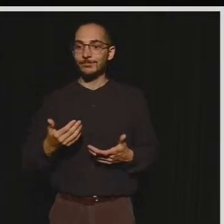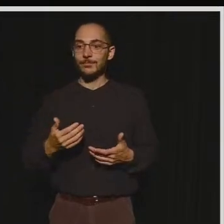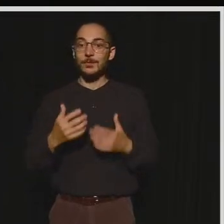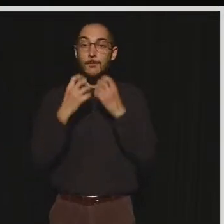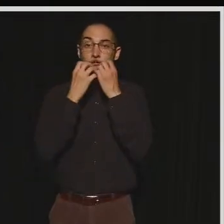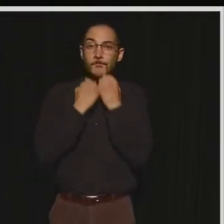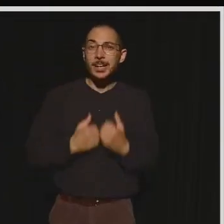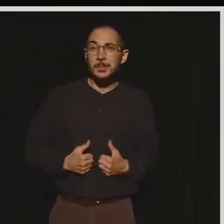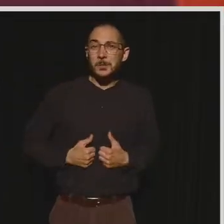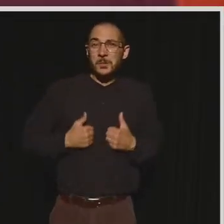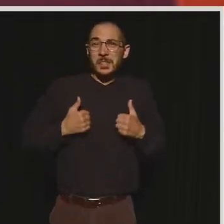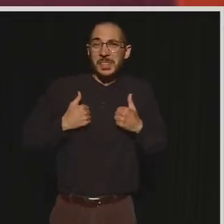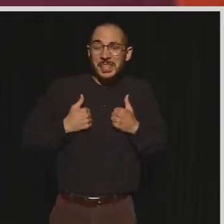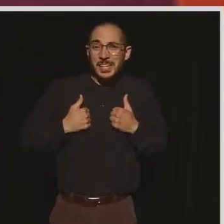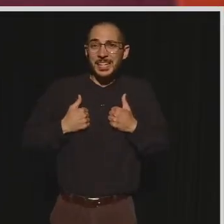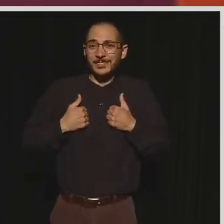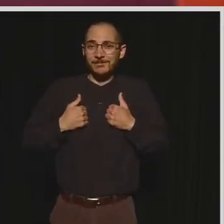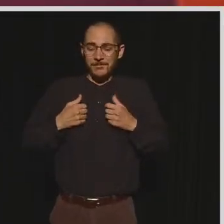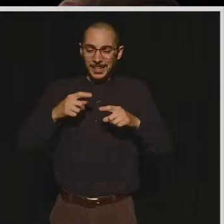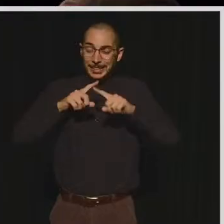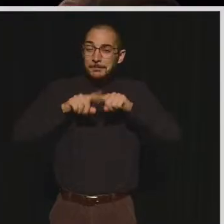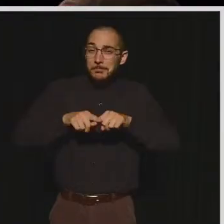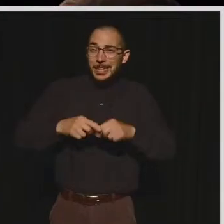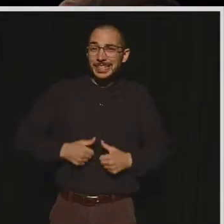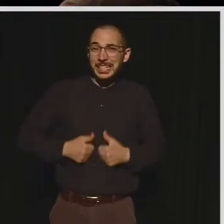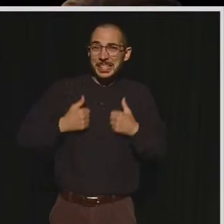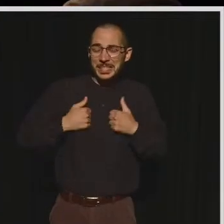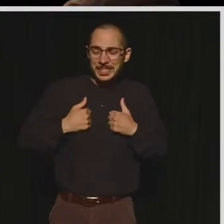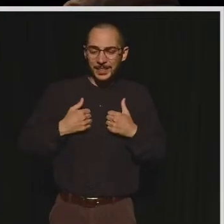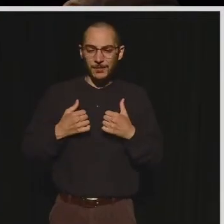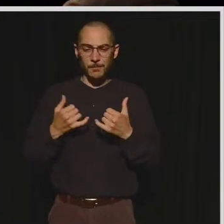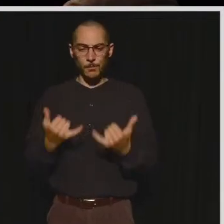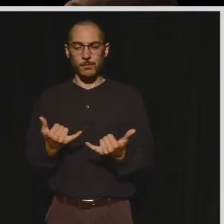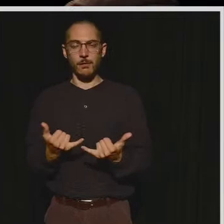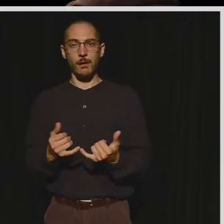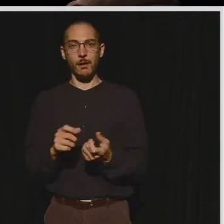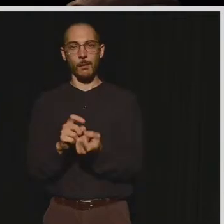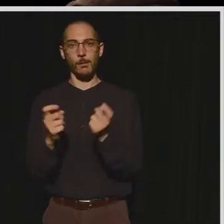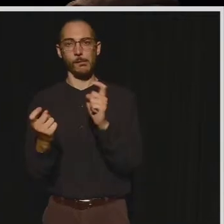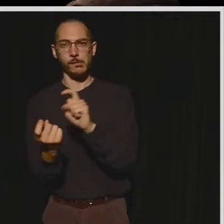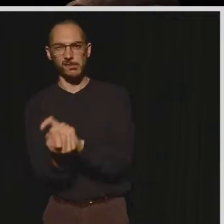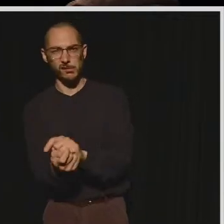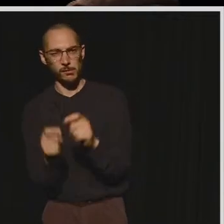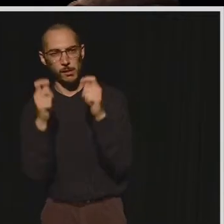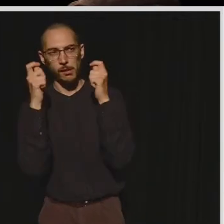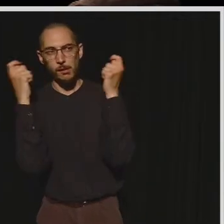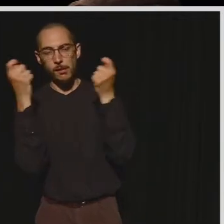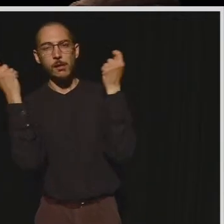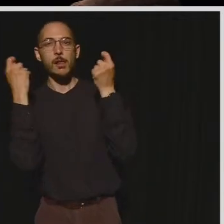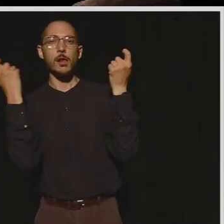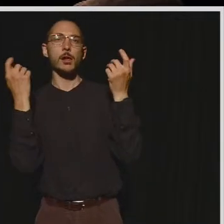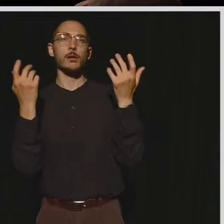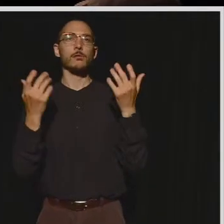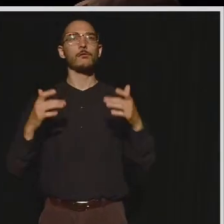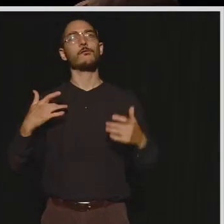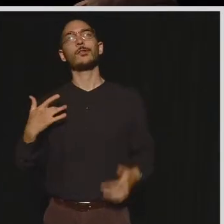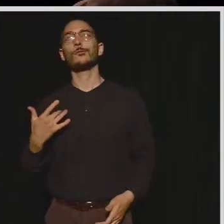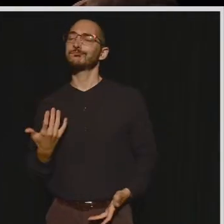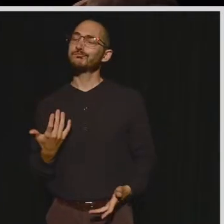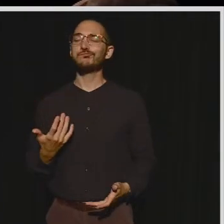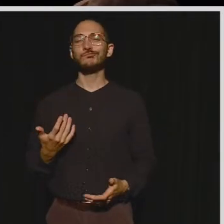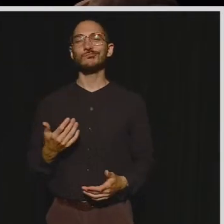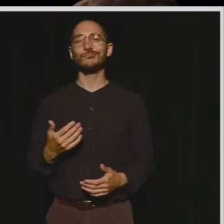couple decades of celebrating like all the good stuff that we have, and then we had a bit of a hangover, and it's like,